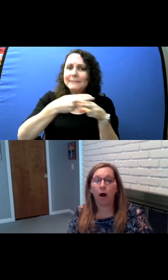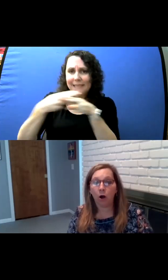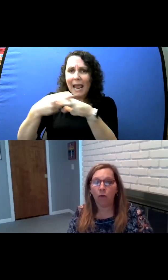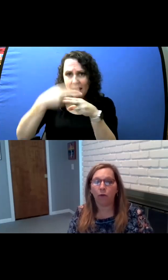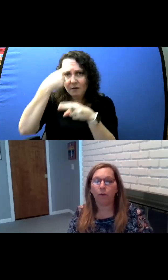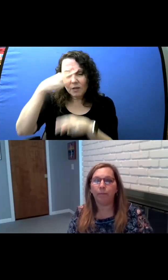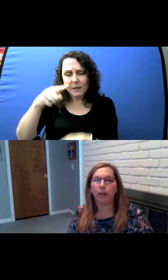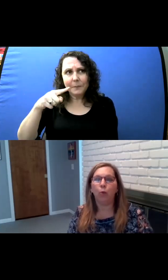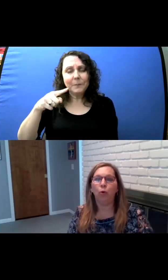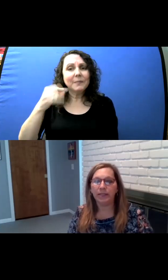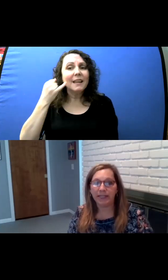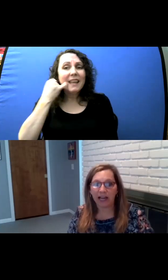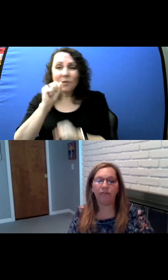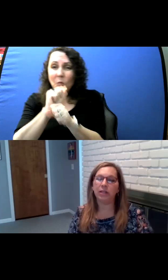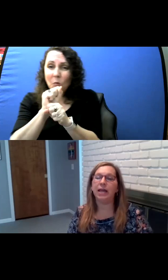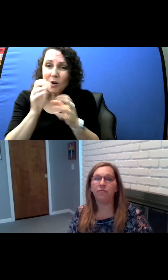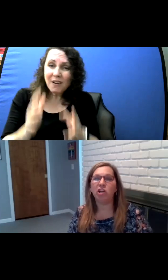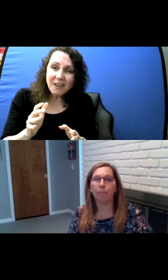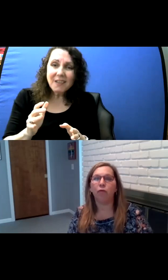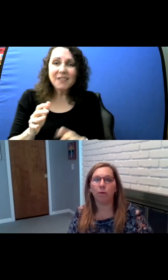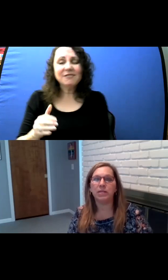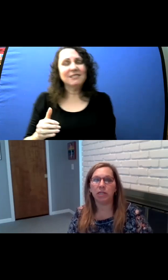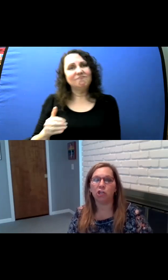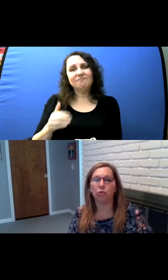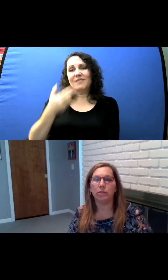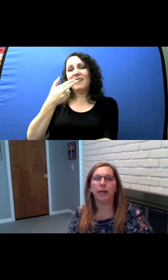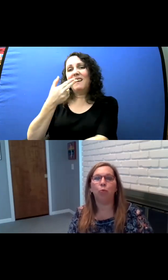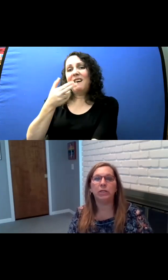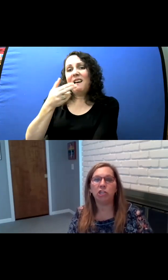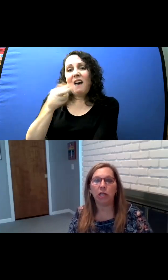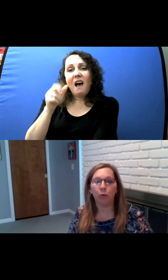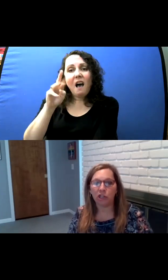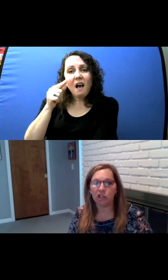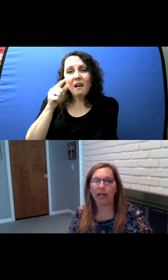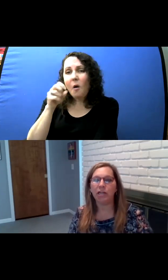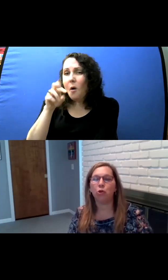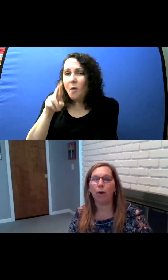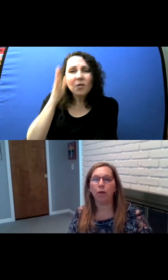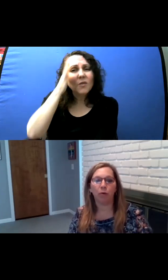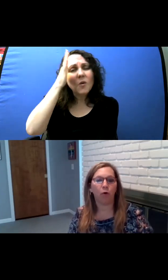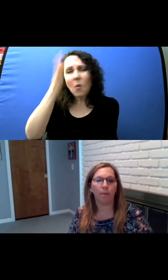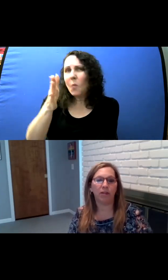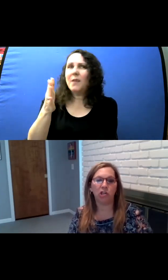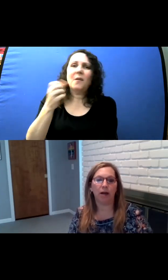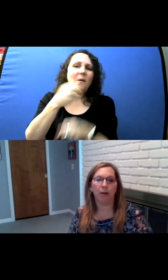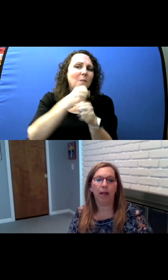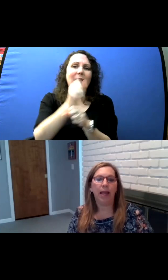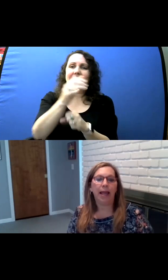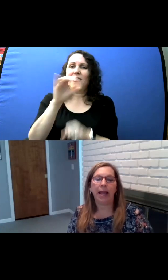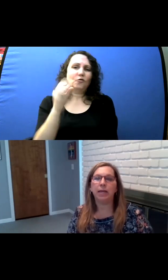or hungover will definitely have job performance issues. It will change the way you perform on the